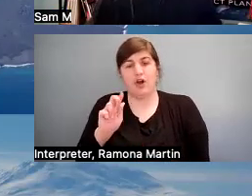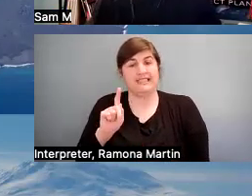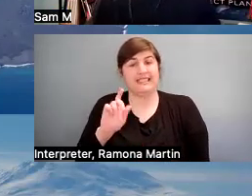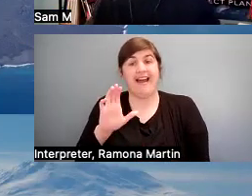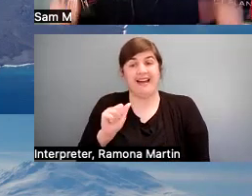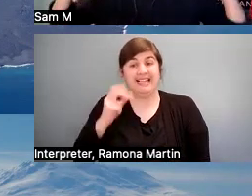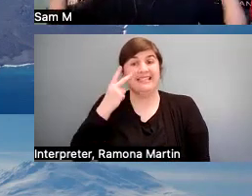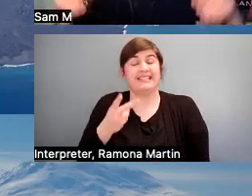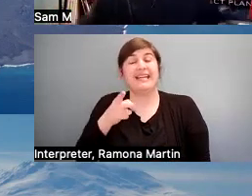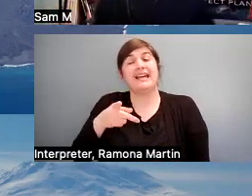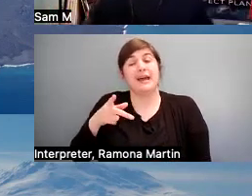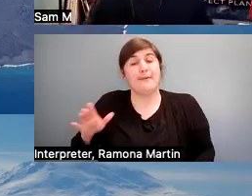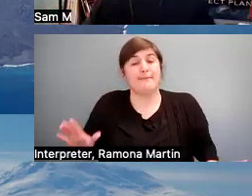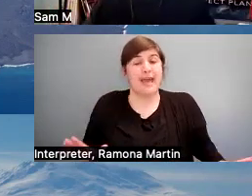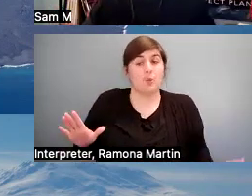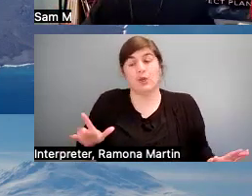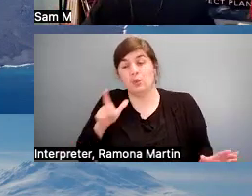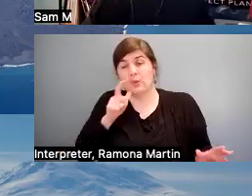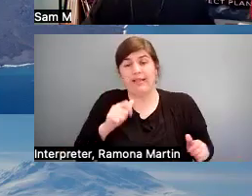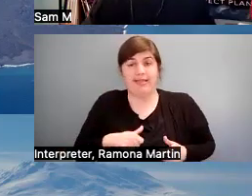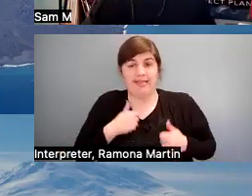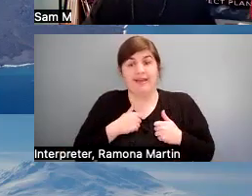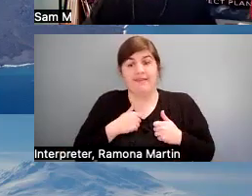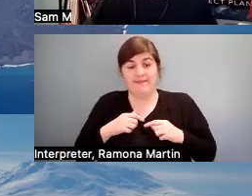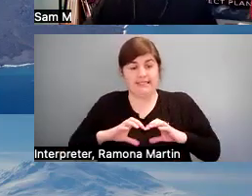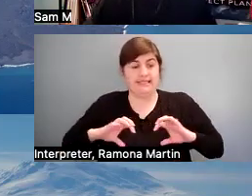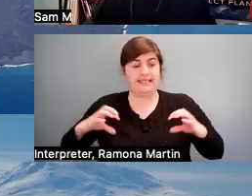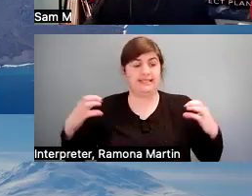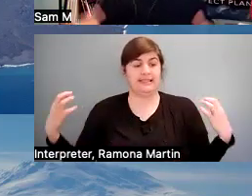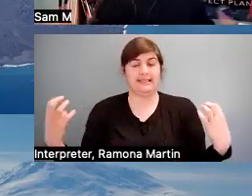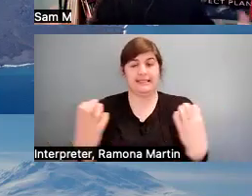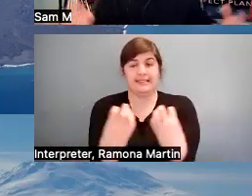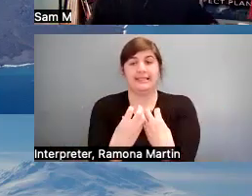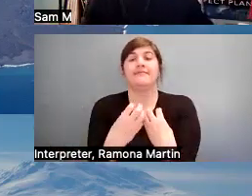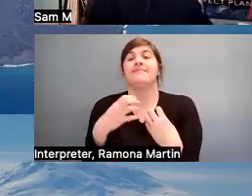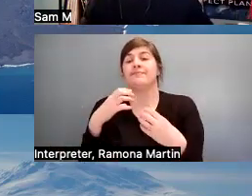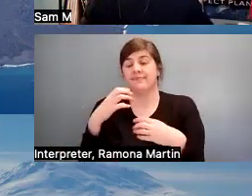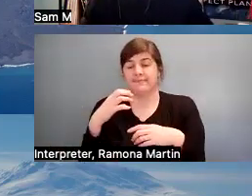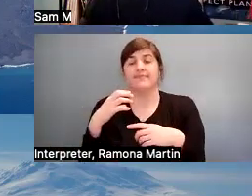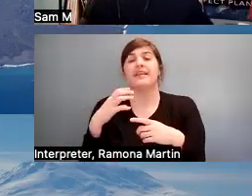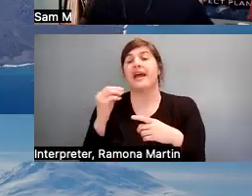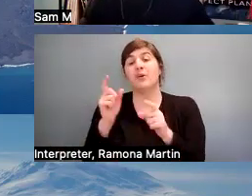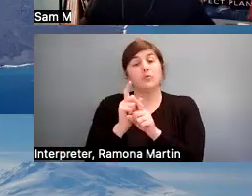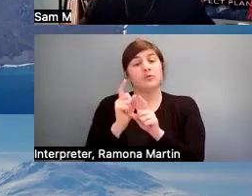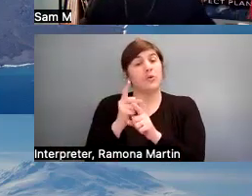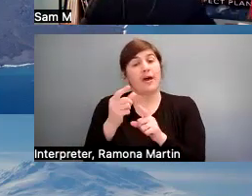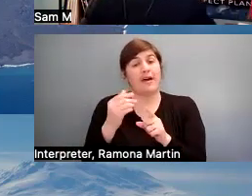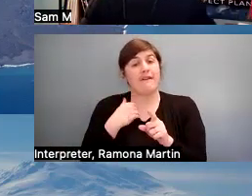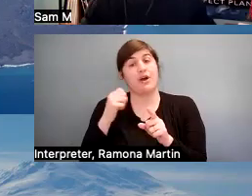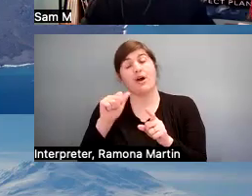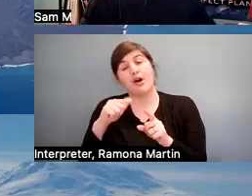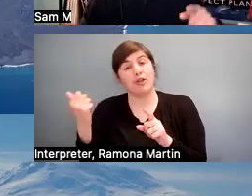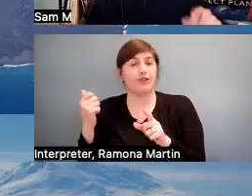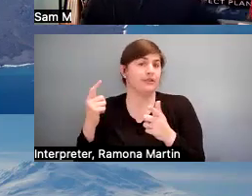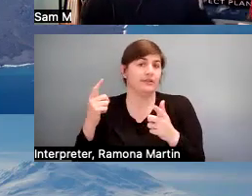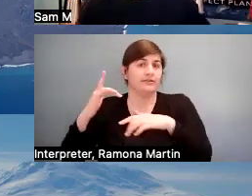penguin colony that lives at the base of a volcano in Antarctica. And then you can also have volcanoes on other planets